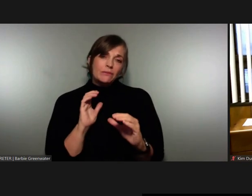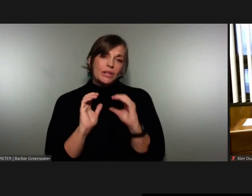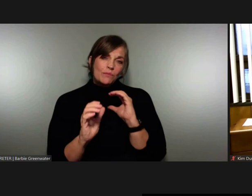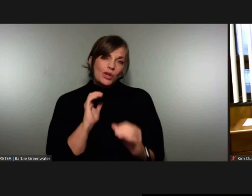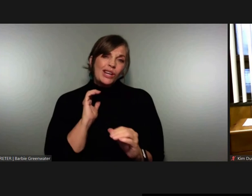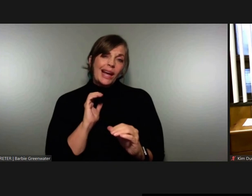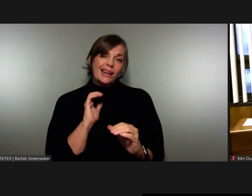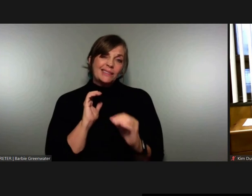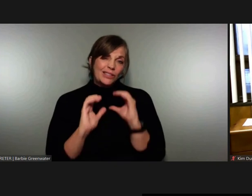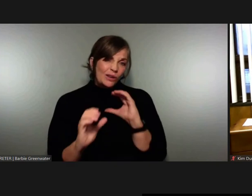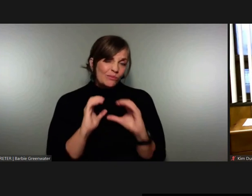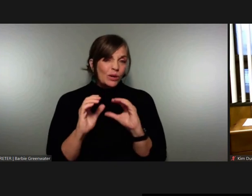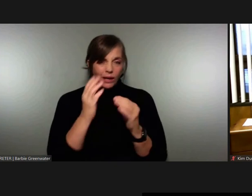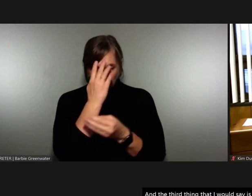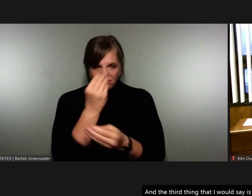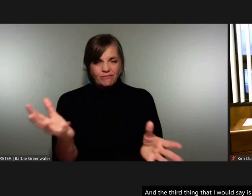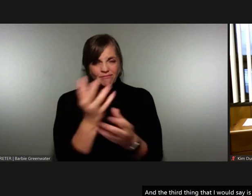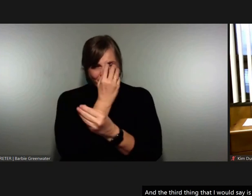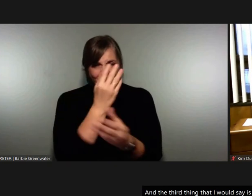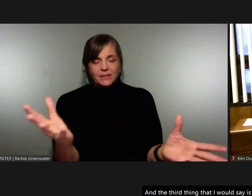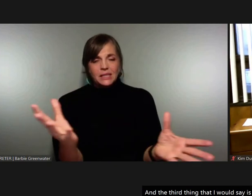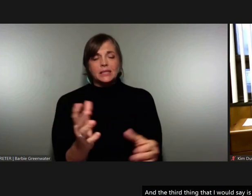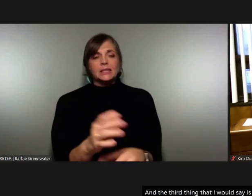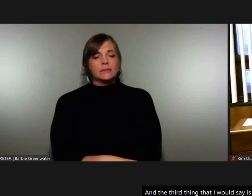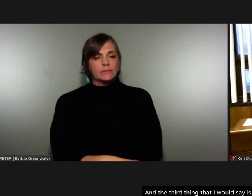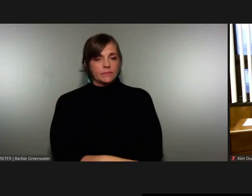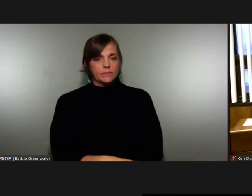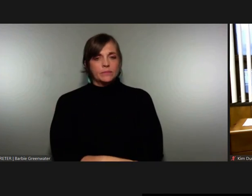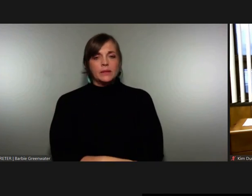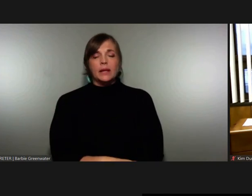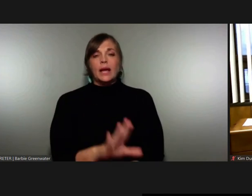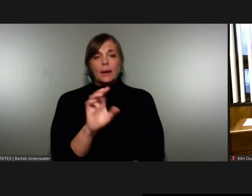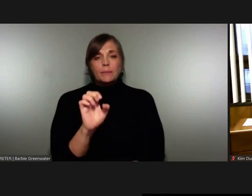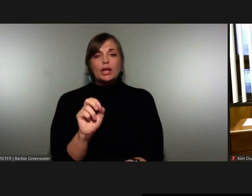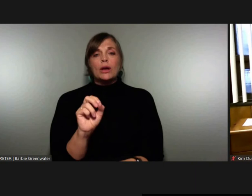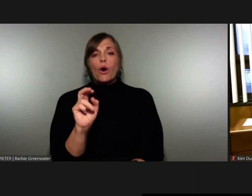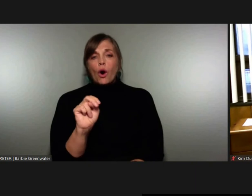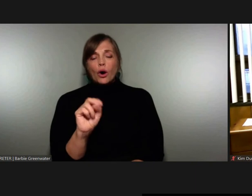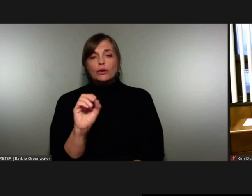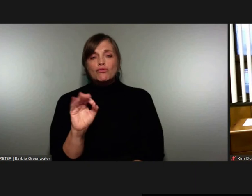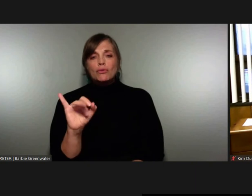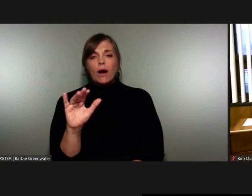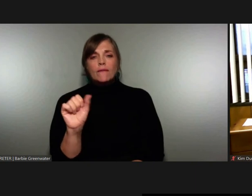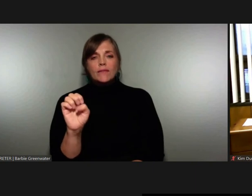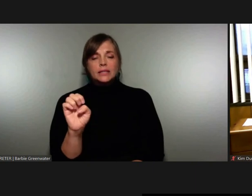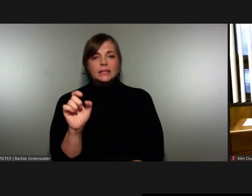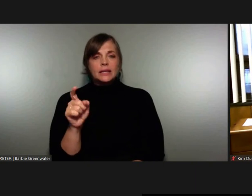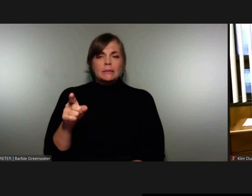communicate, communicate. Be on offense. So many agencies wind up on the defense, explaining why they